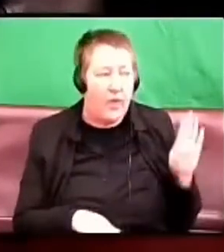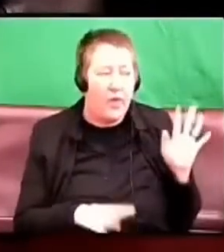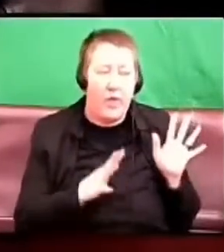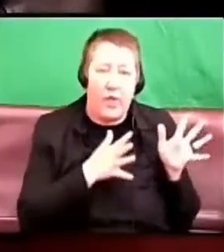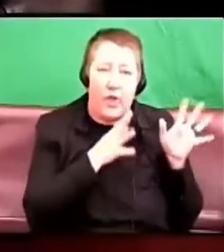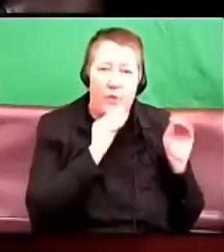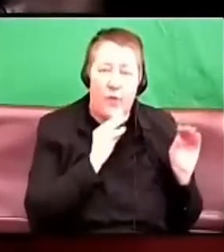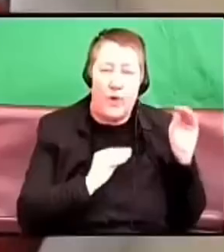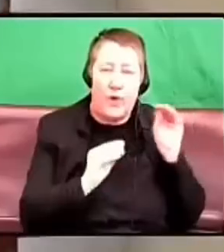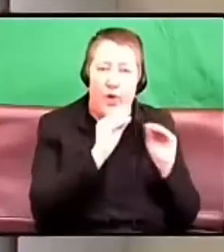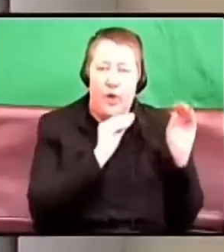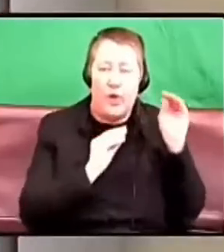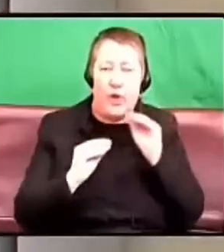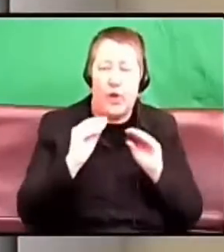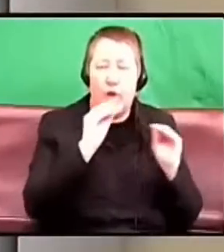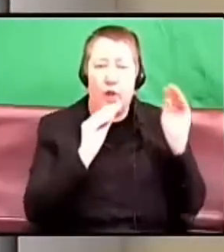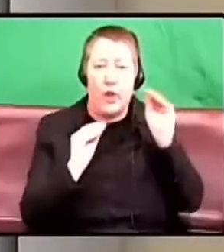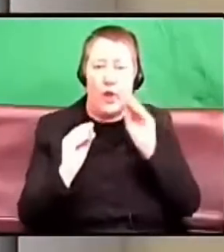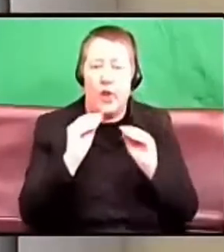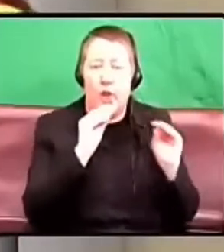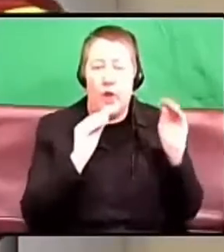But let me